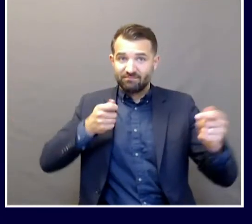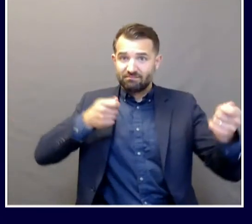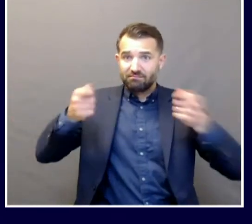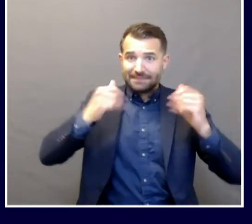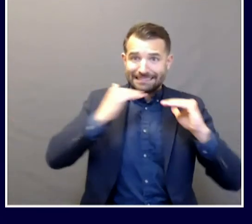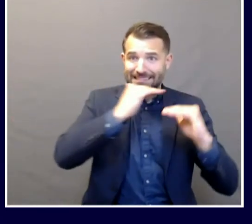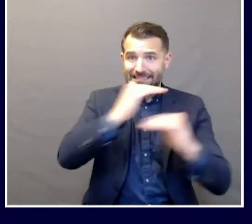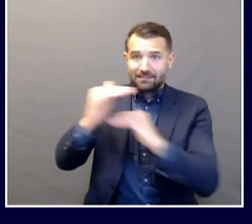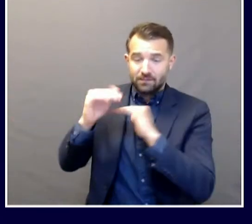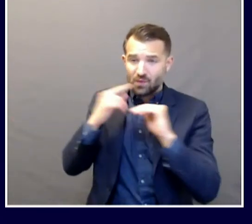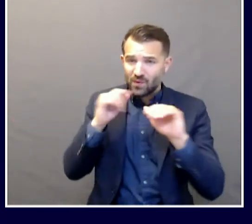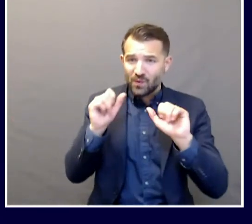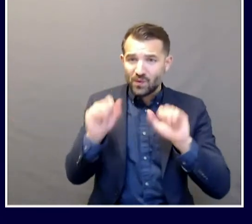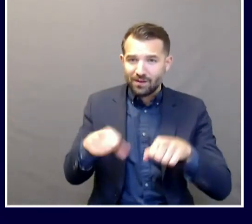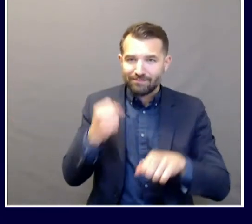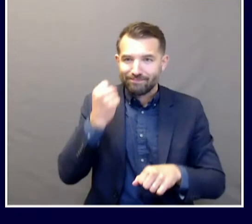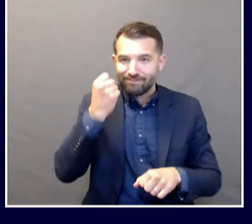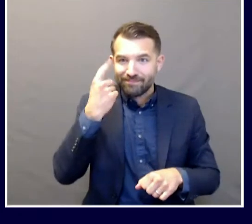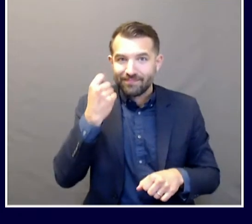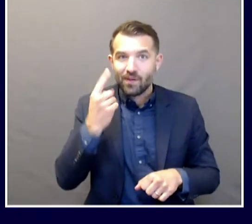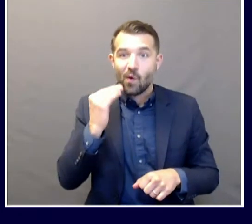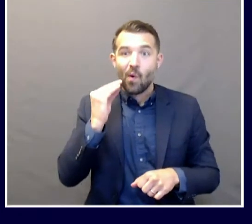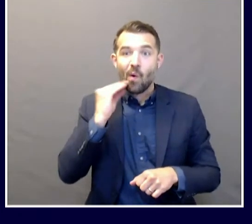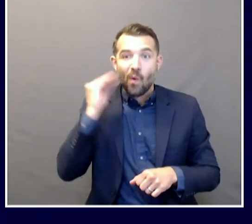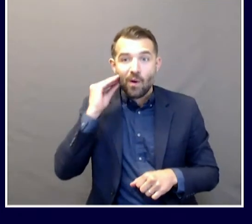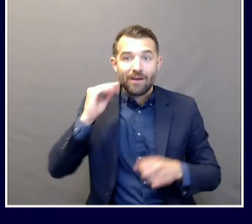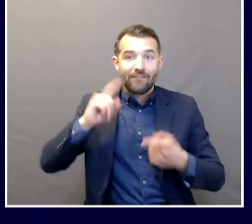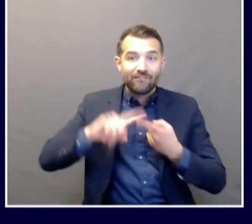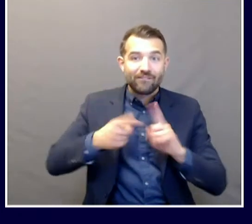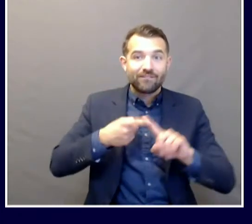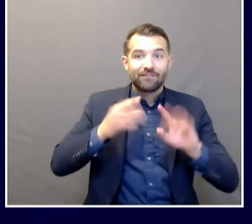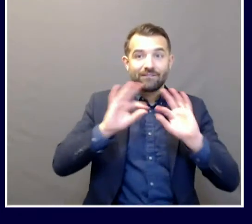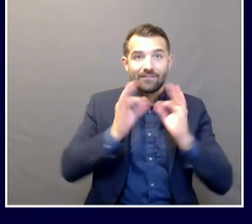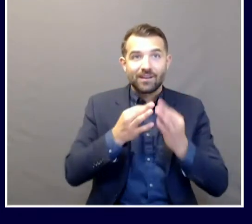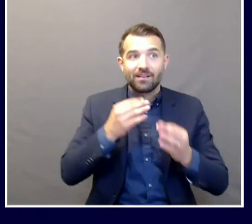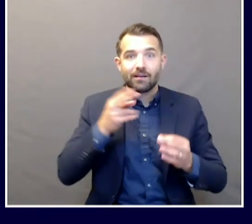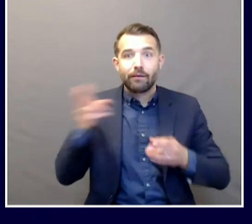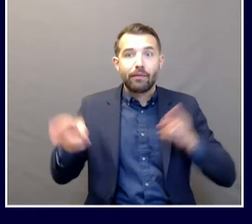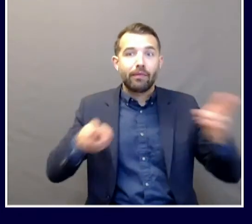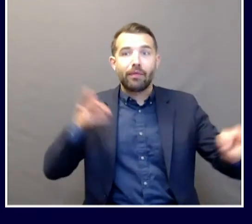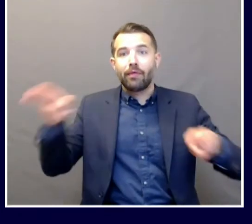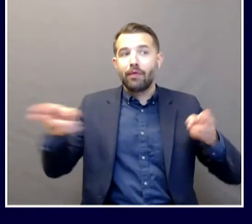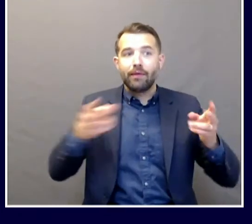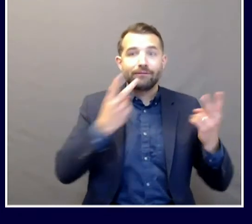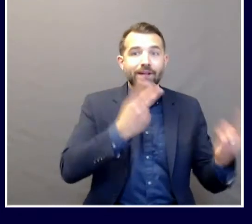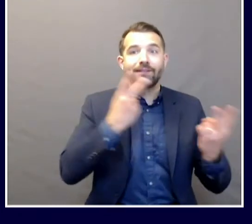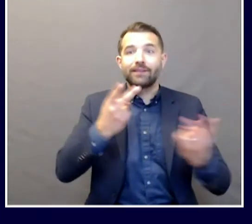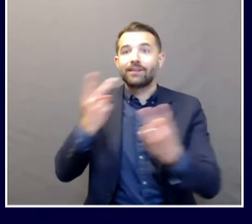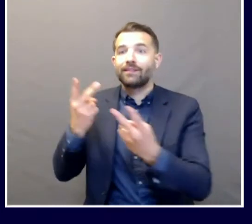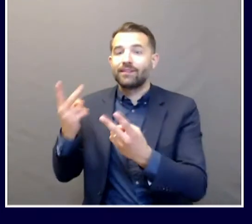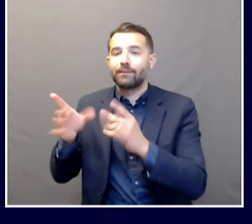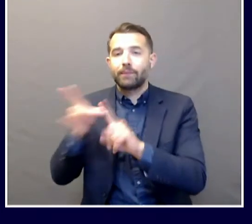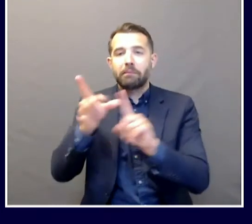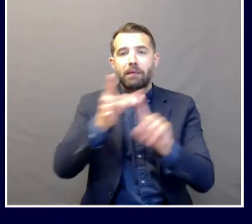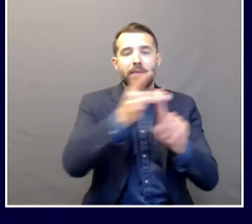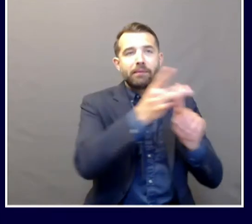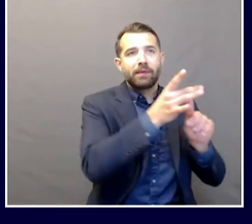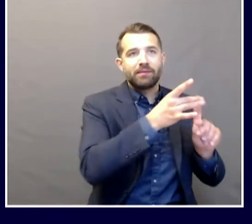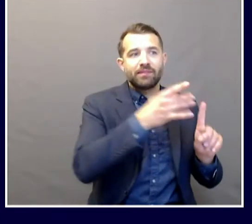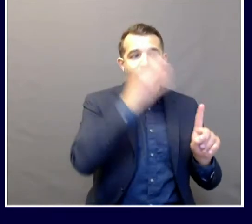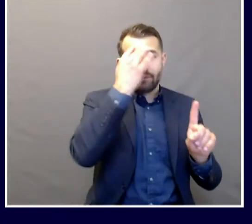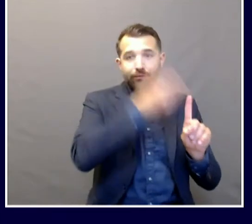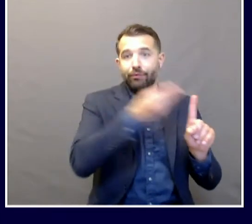restaurant or goes somewhere indoors, they don't spread it to others. But right now, Emily, the number one tool we've